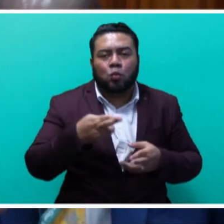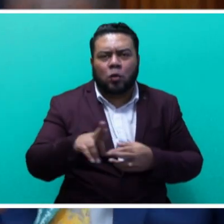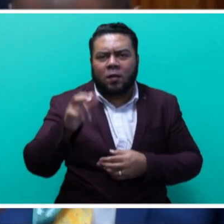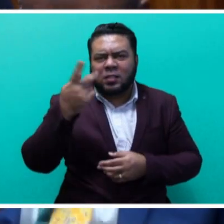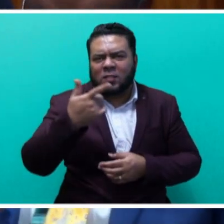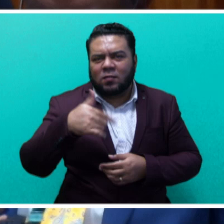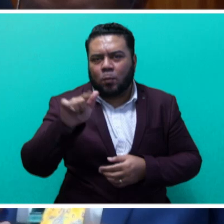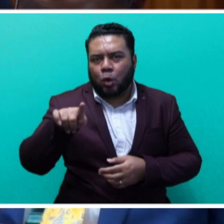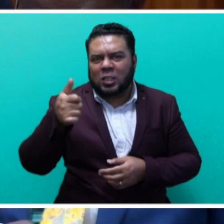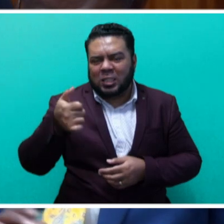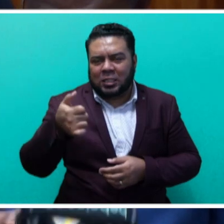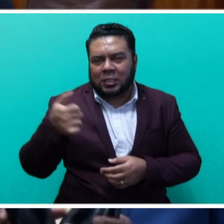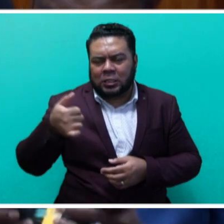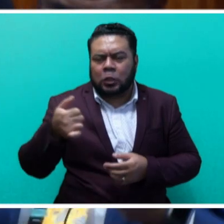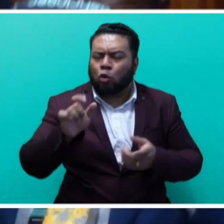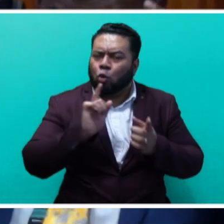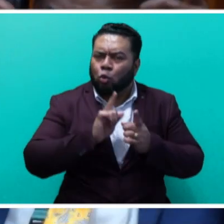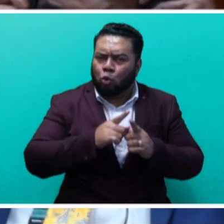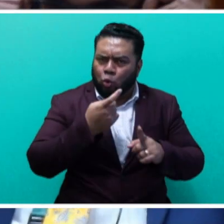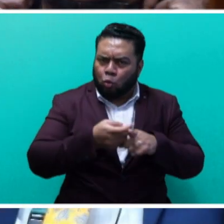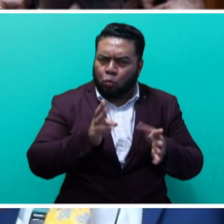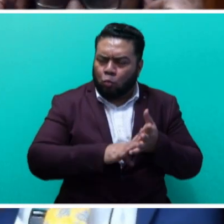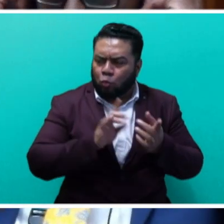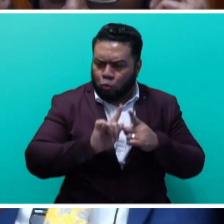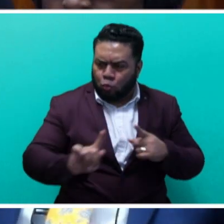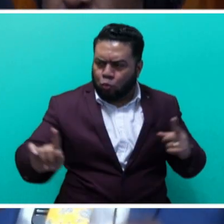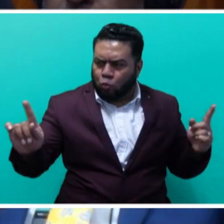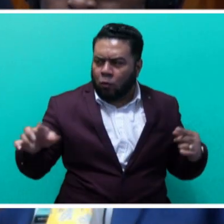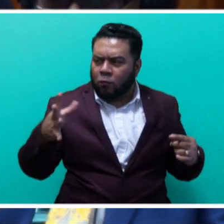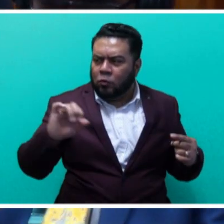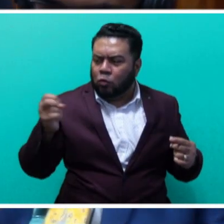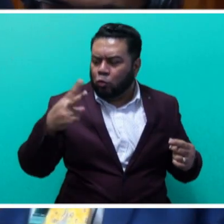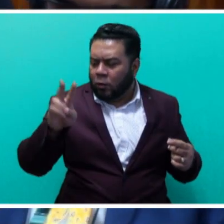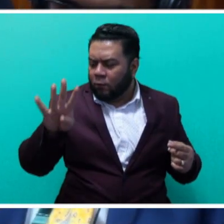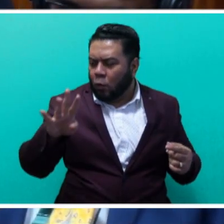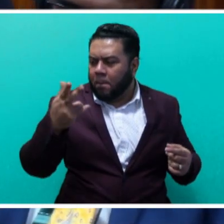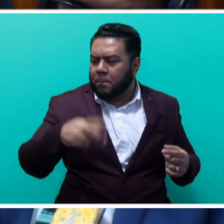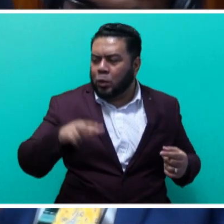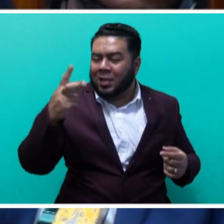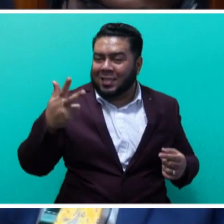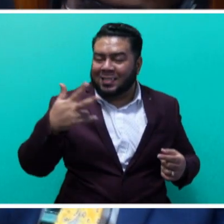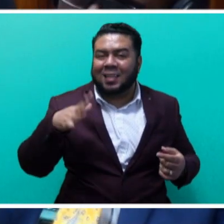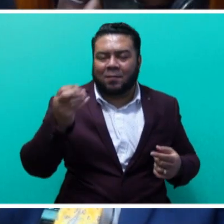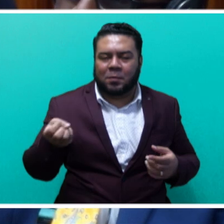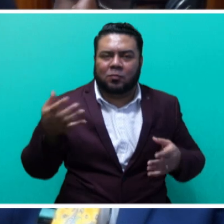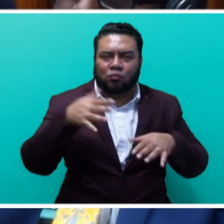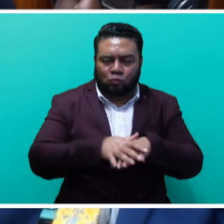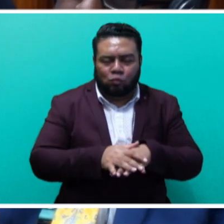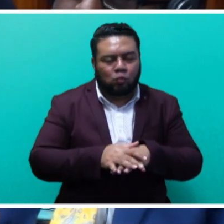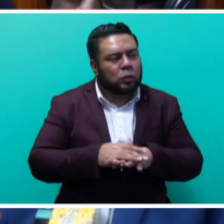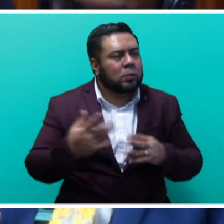77.16 kilometers in length, of which 24.8 kilometers has been sealed in multiple